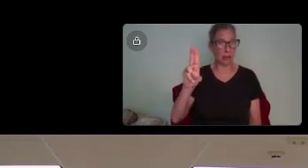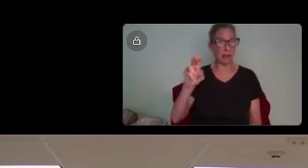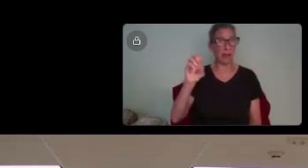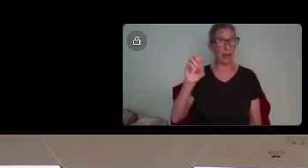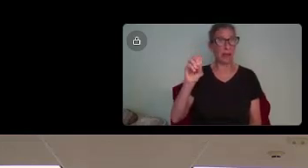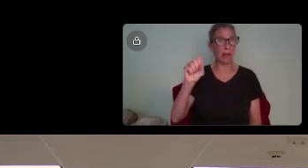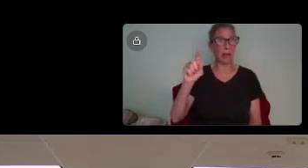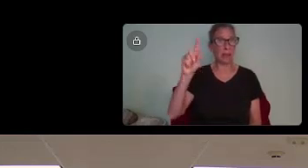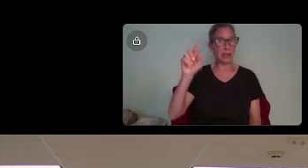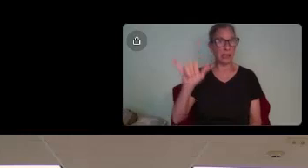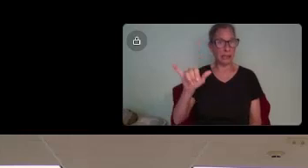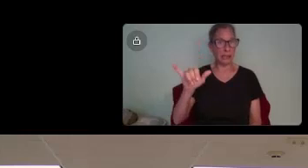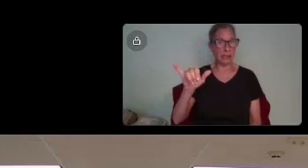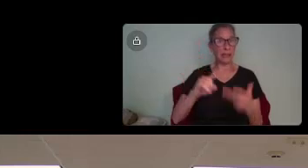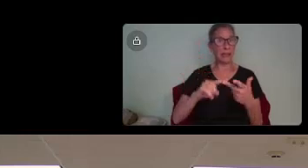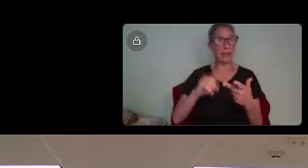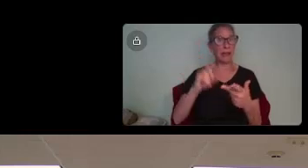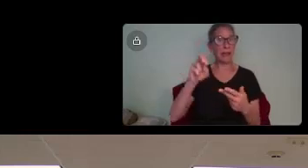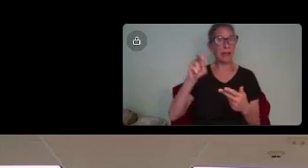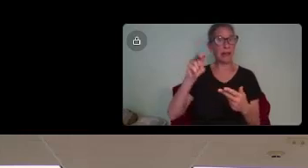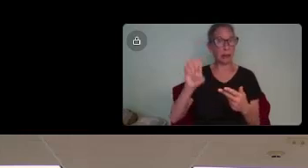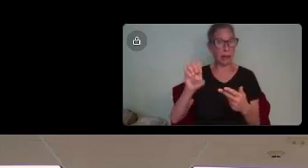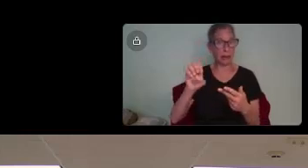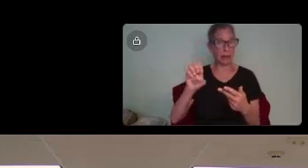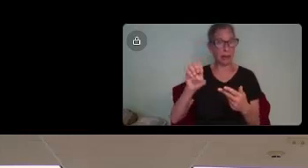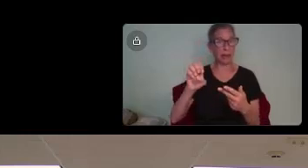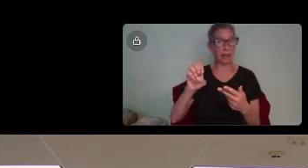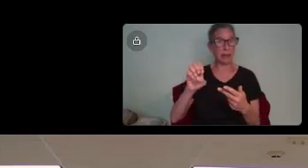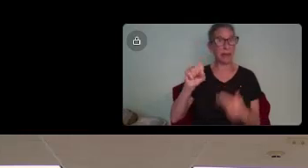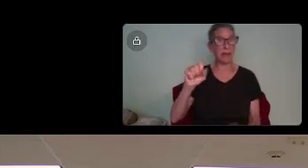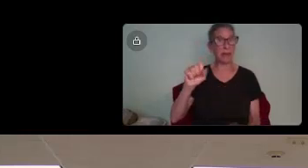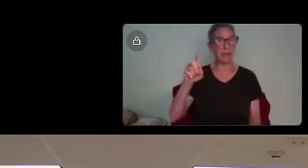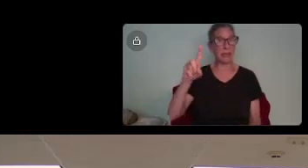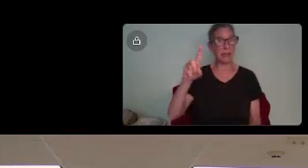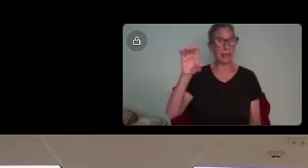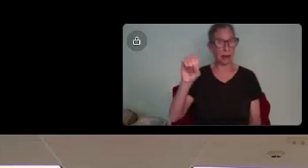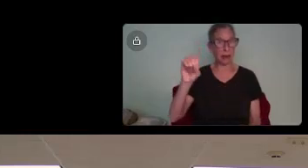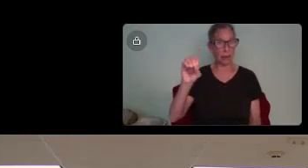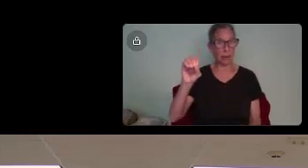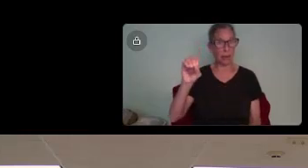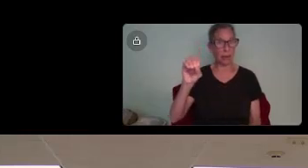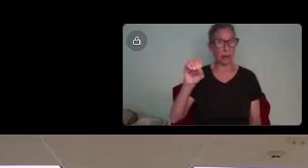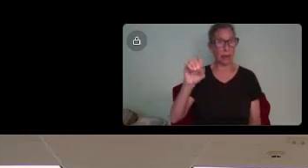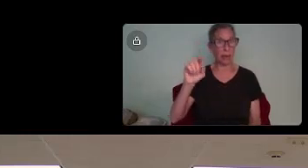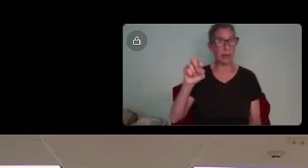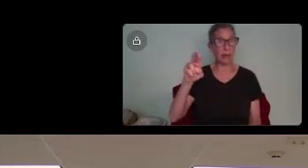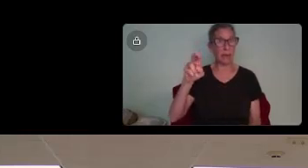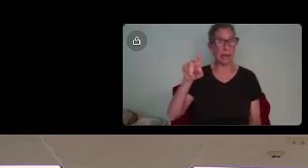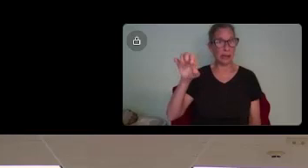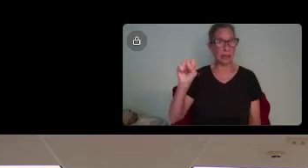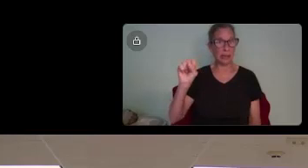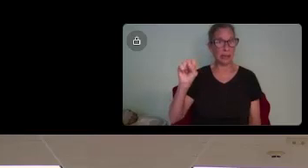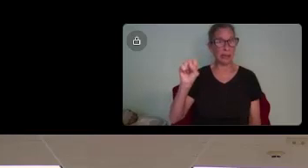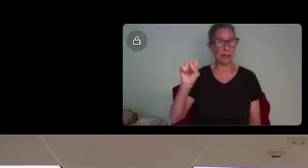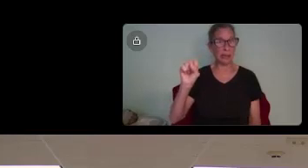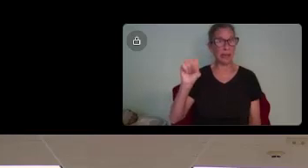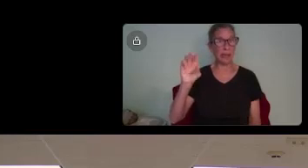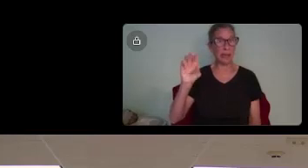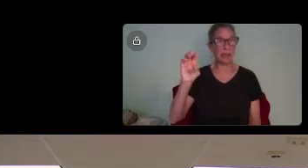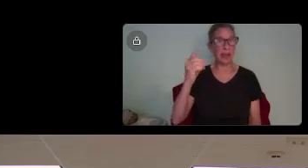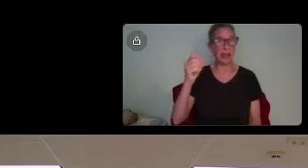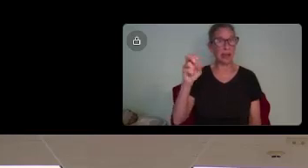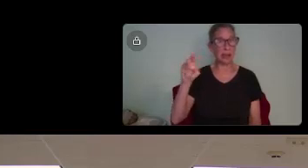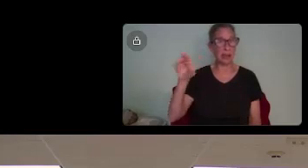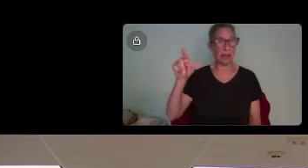Osley. Here. Board Member Crane. Here. Board Member Stasko. Here. Board Member Tavares. Here. Board Member Caginelli.